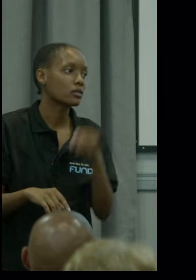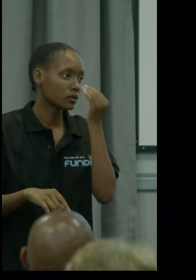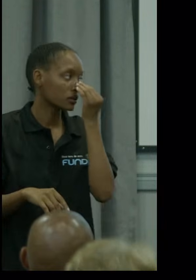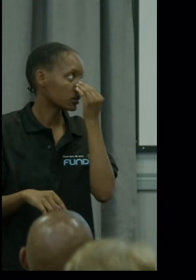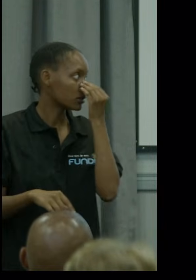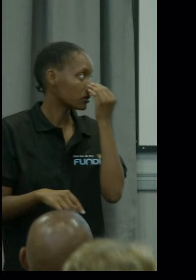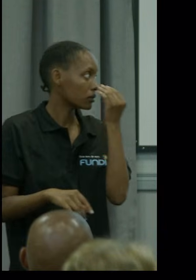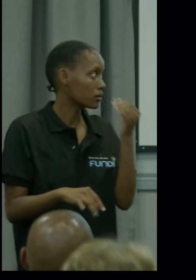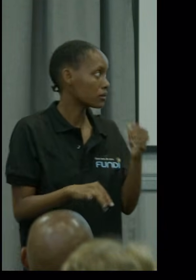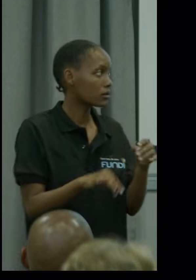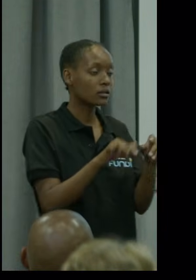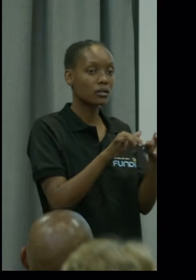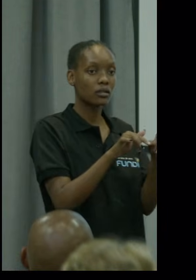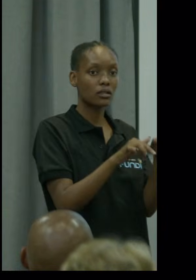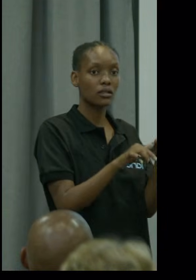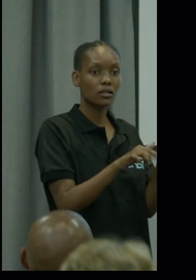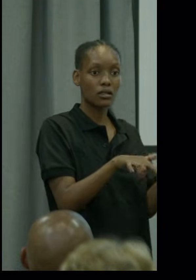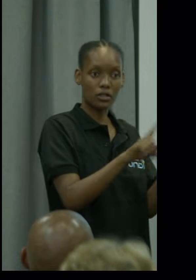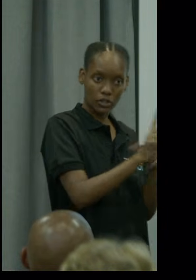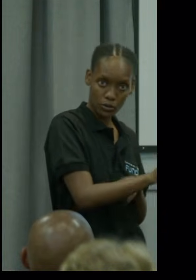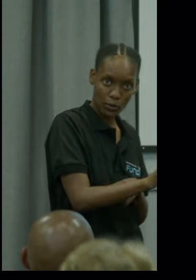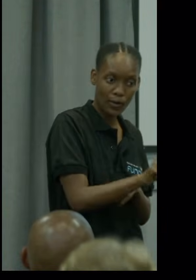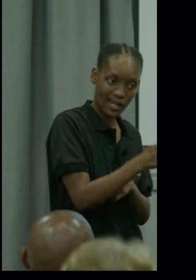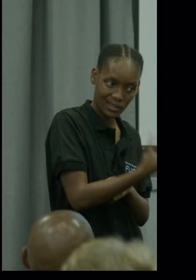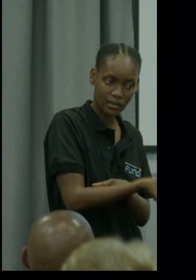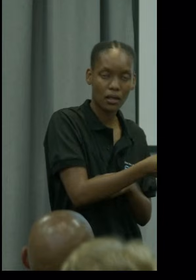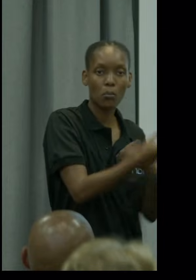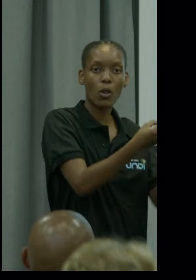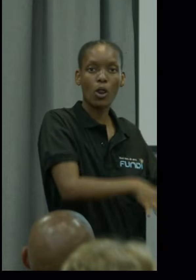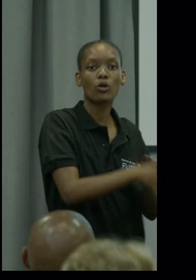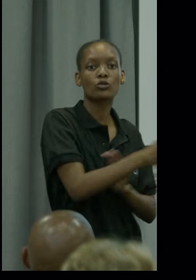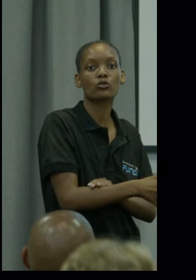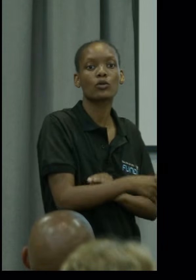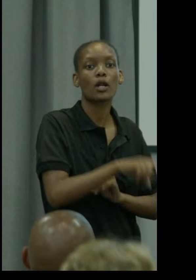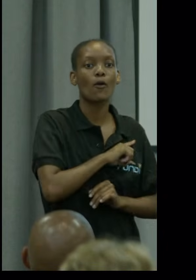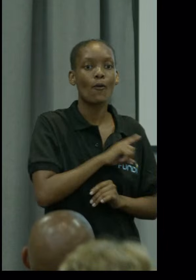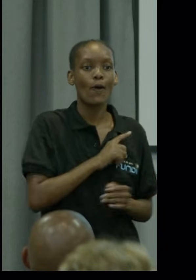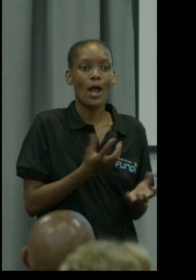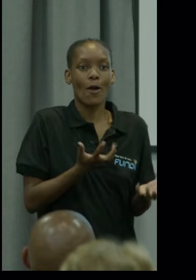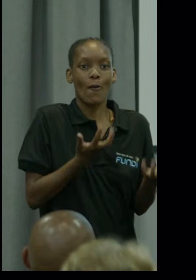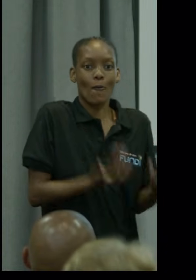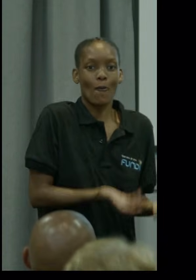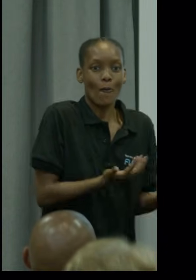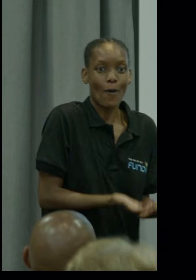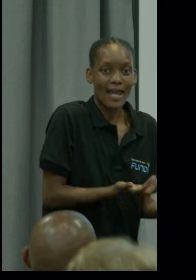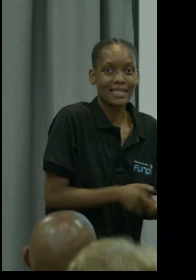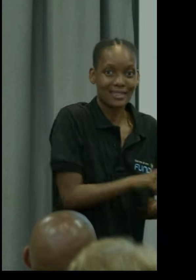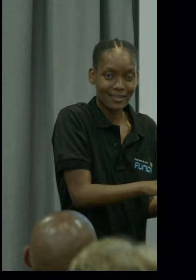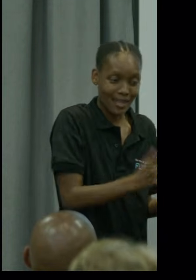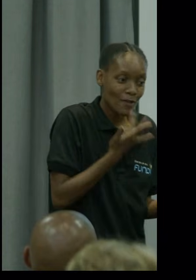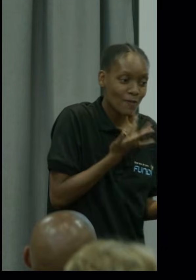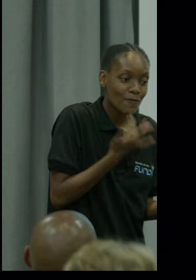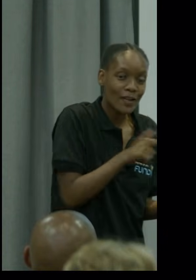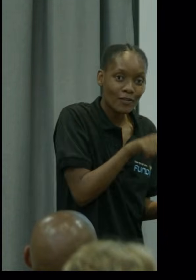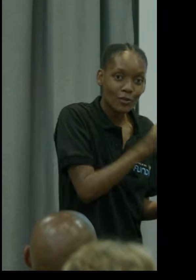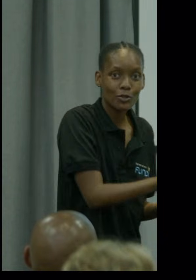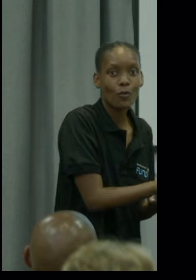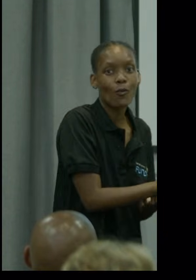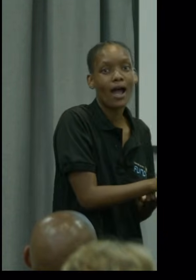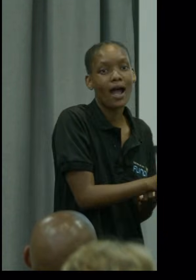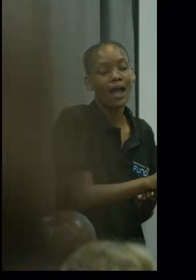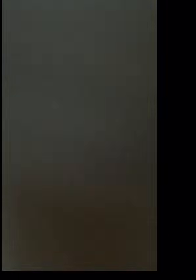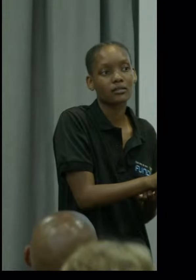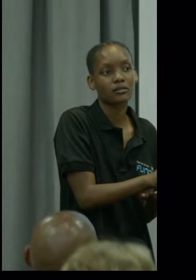also doing in this simulation is we're taking away the weights that favor quintile 1. We're going towards a